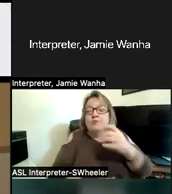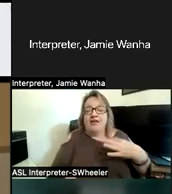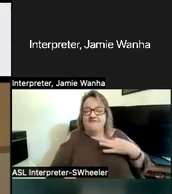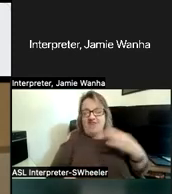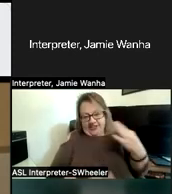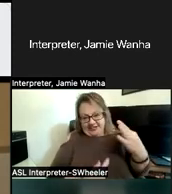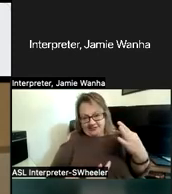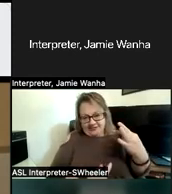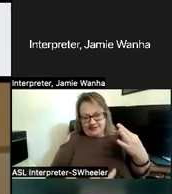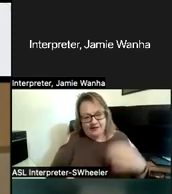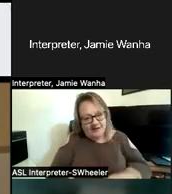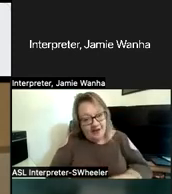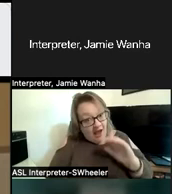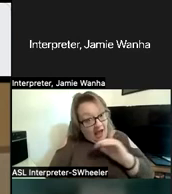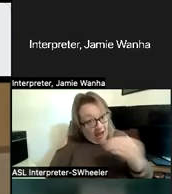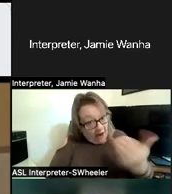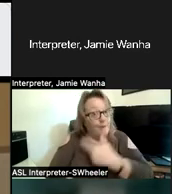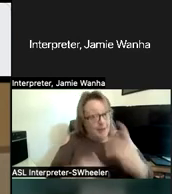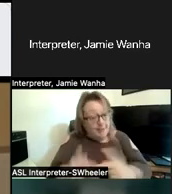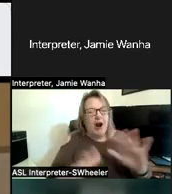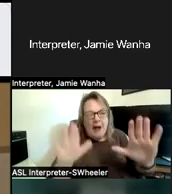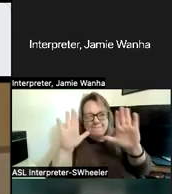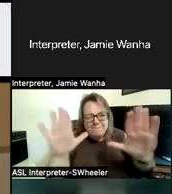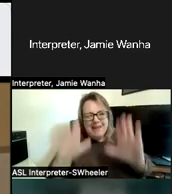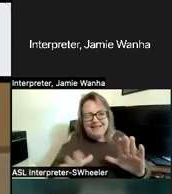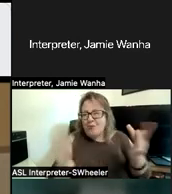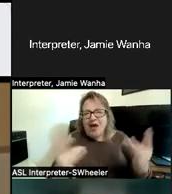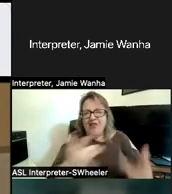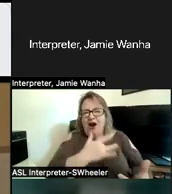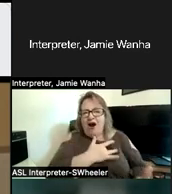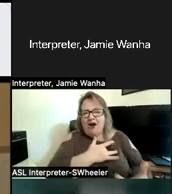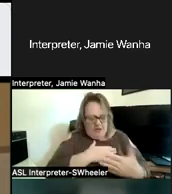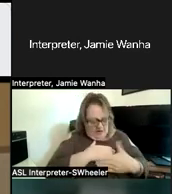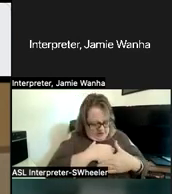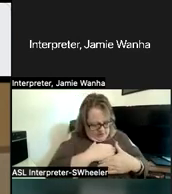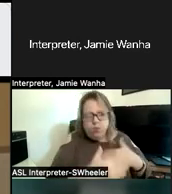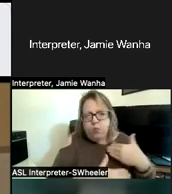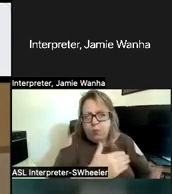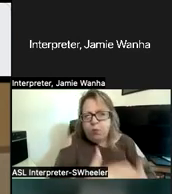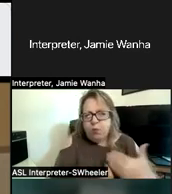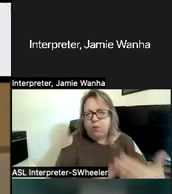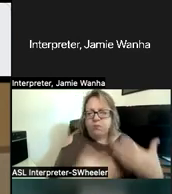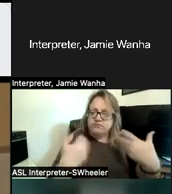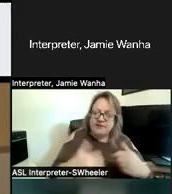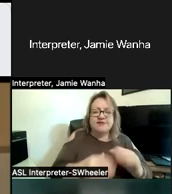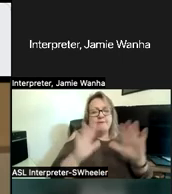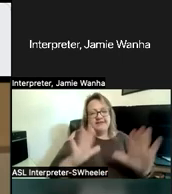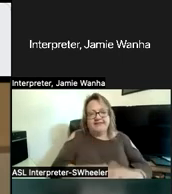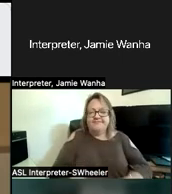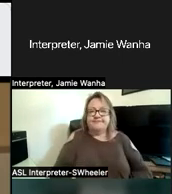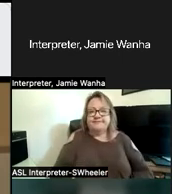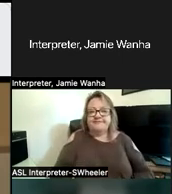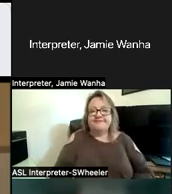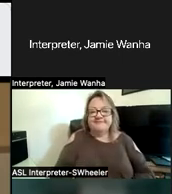have amazing people that do the work just out of the kindness of their heart. So it's pretty amazing that we're able to do the things we're able to do. Okay,